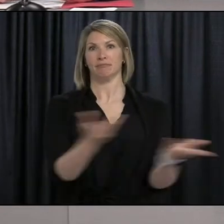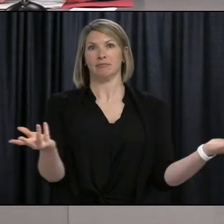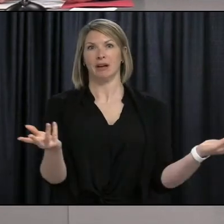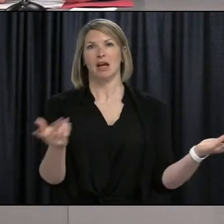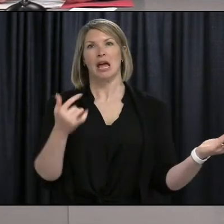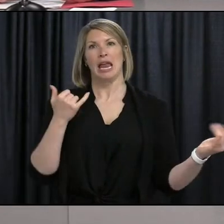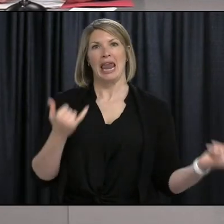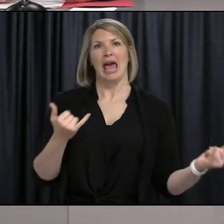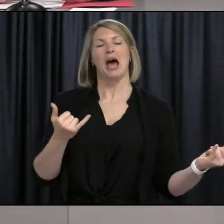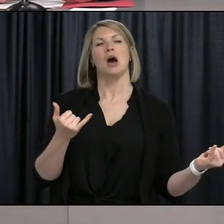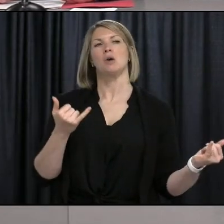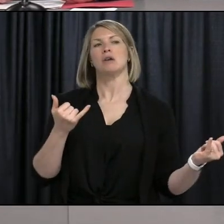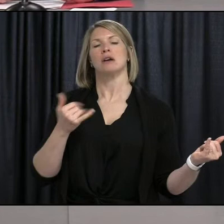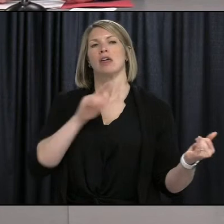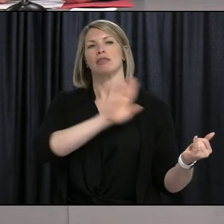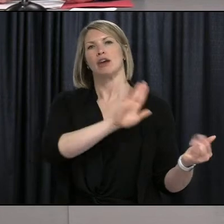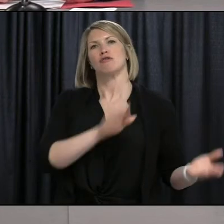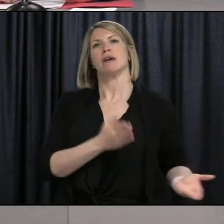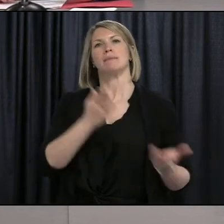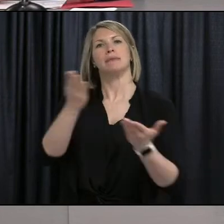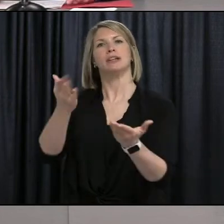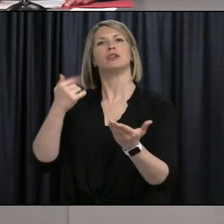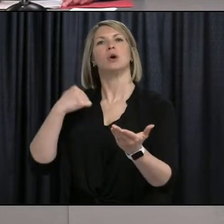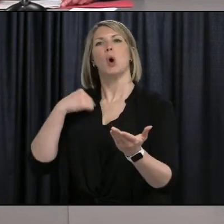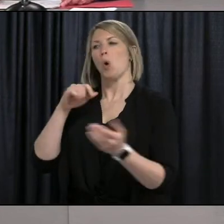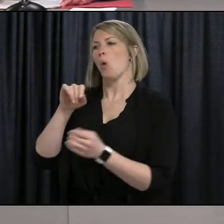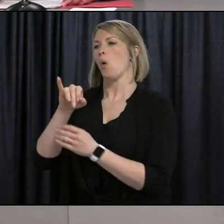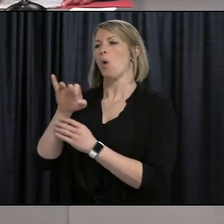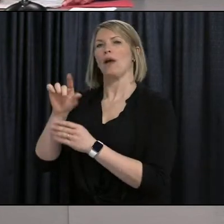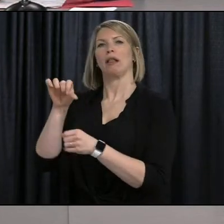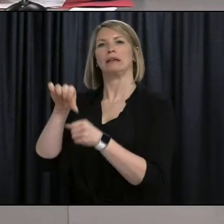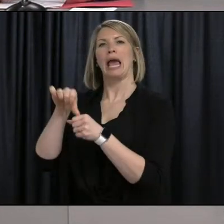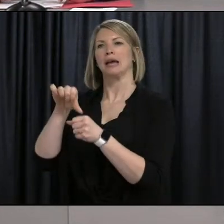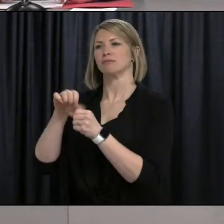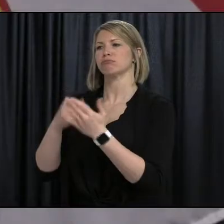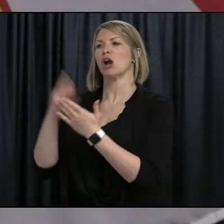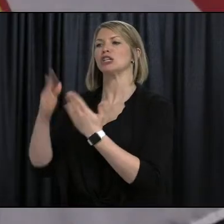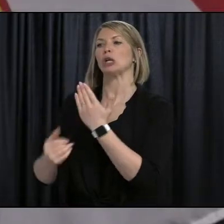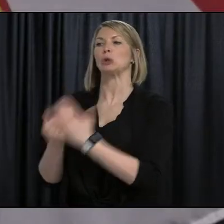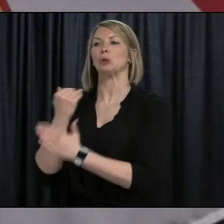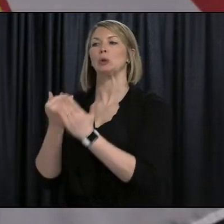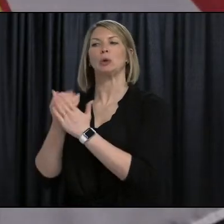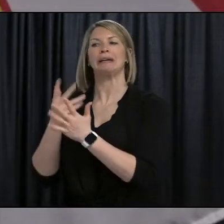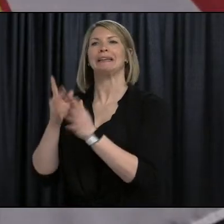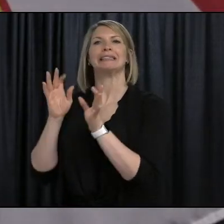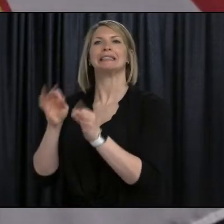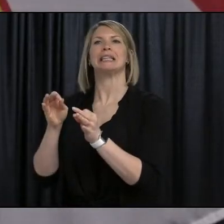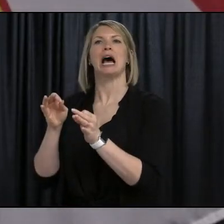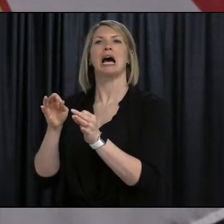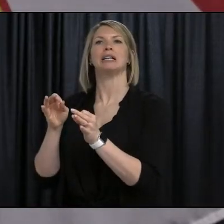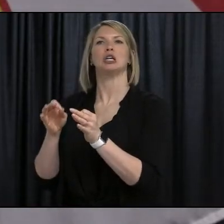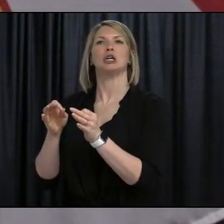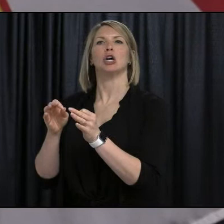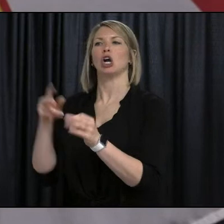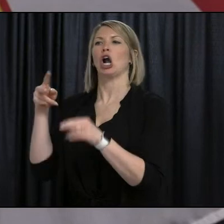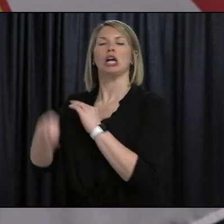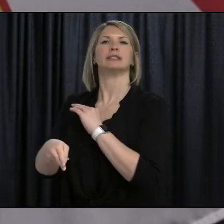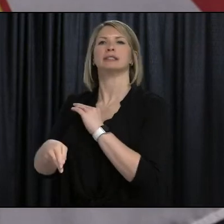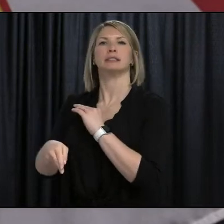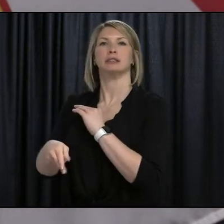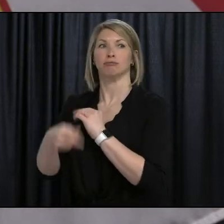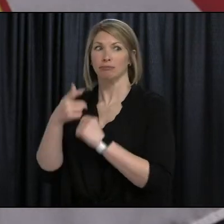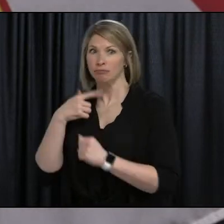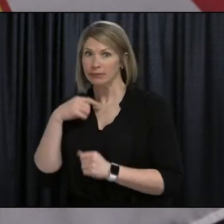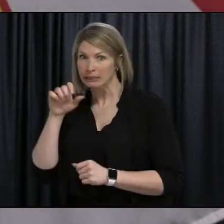and gas projects and all new exploration, not just in Newfoundland, but all over the world? Well, I haven't had time to fully read that report just